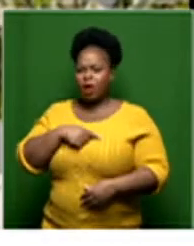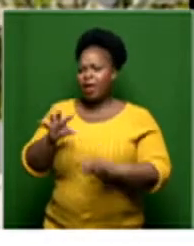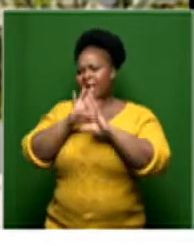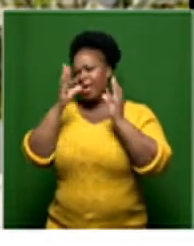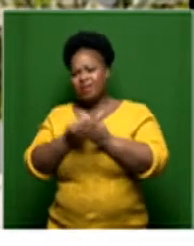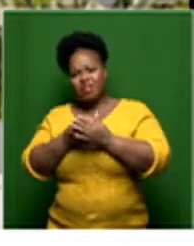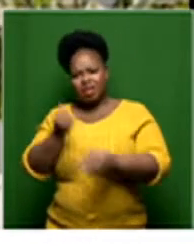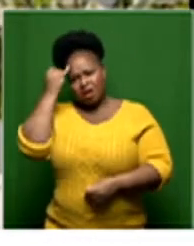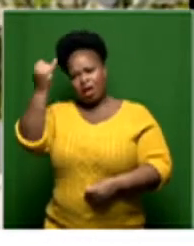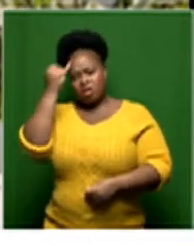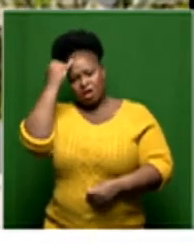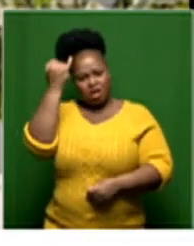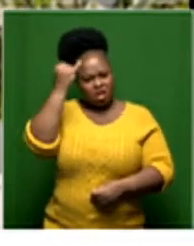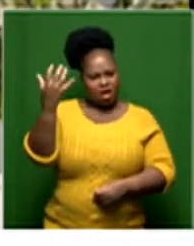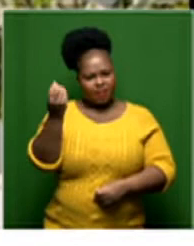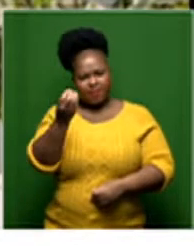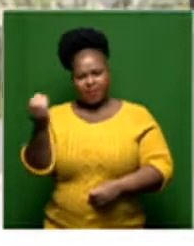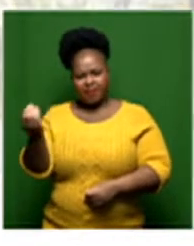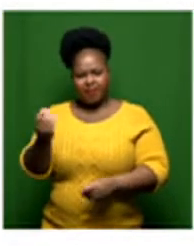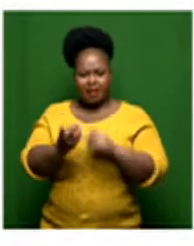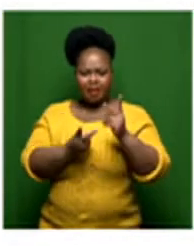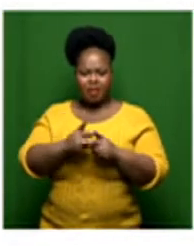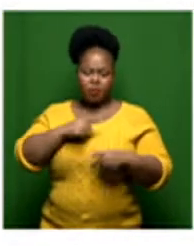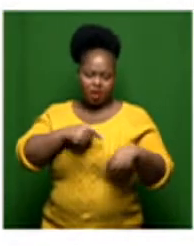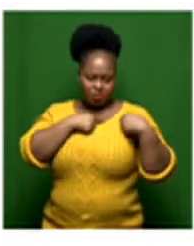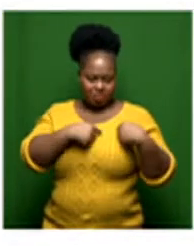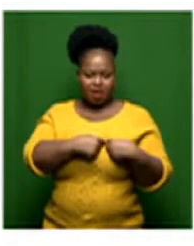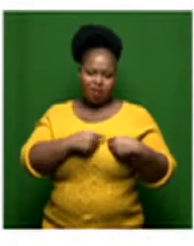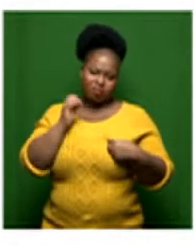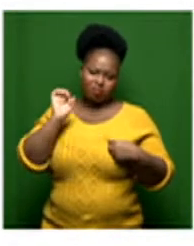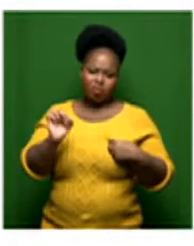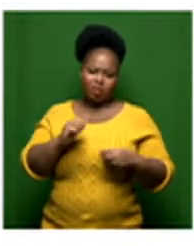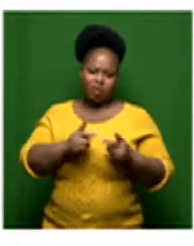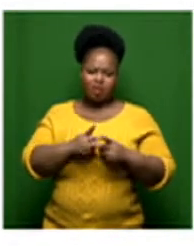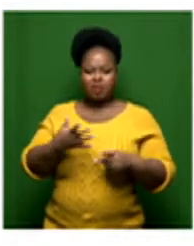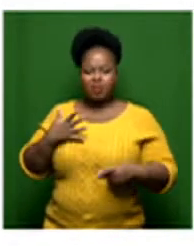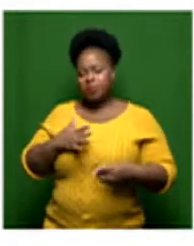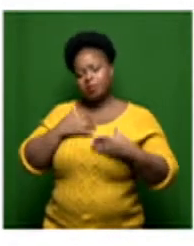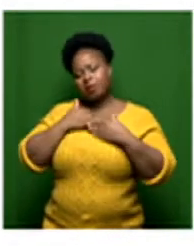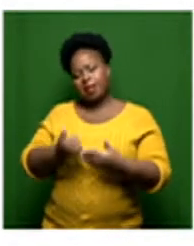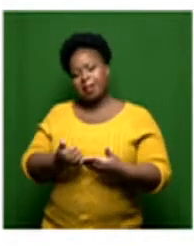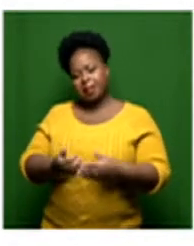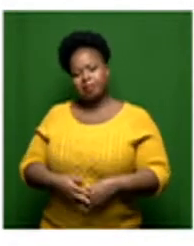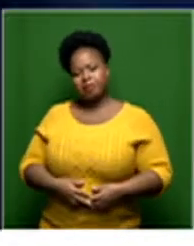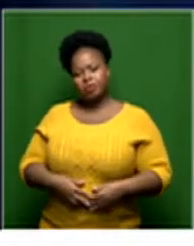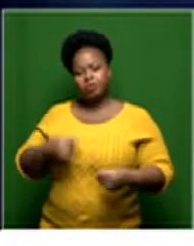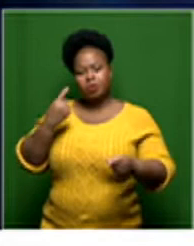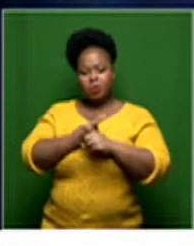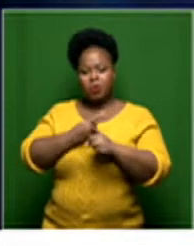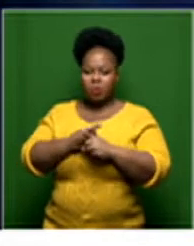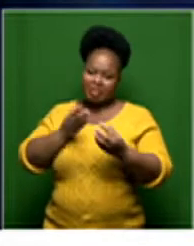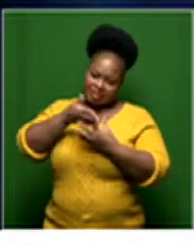about everything. And because of her big heart, and wanting to help, she would step